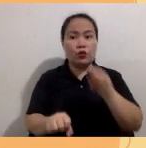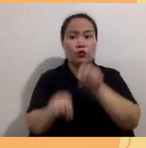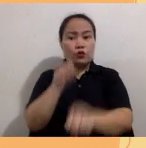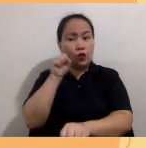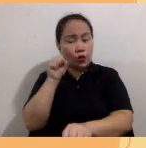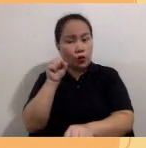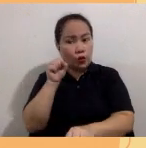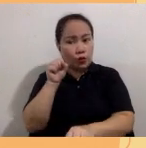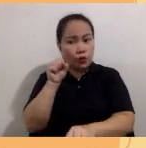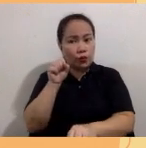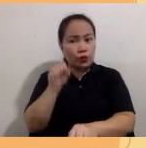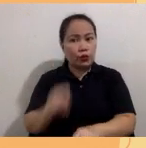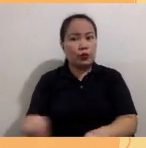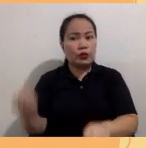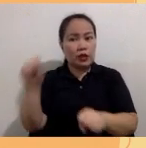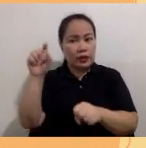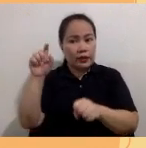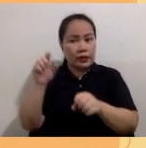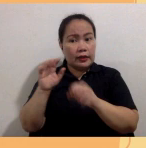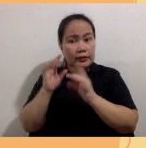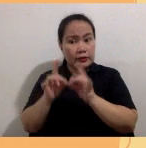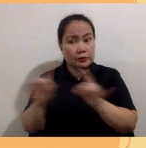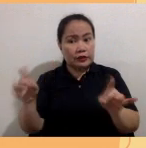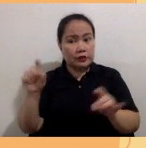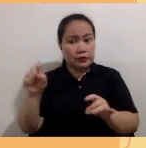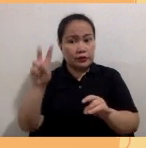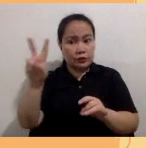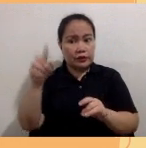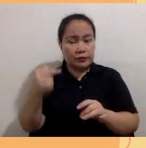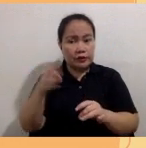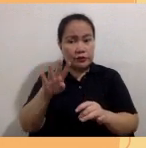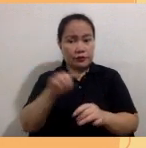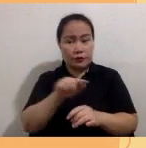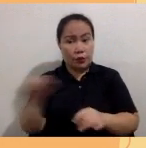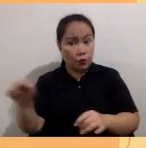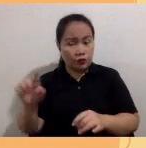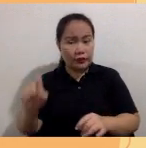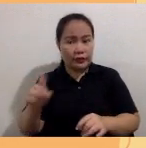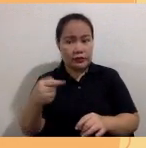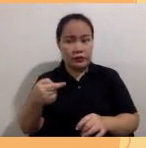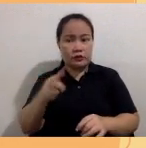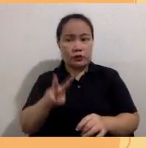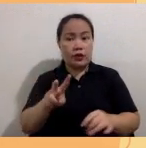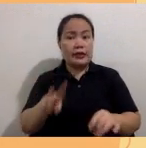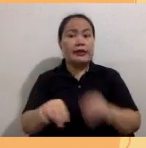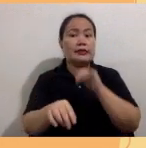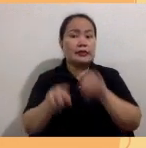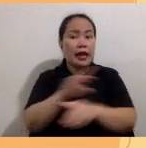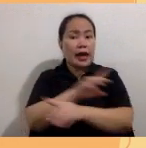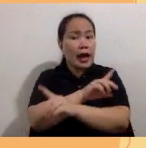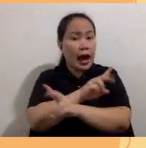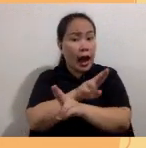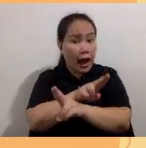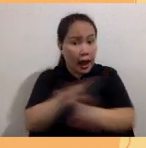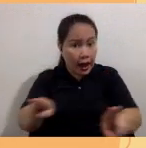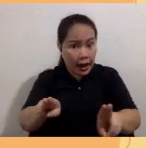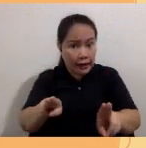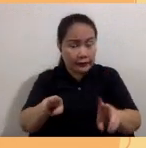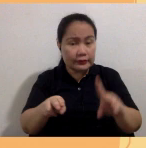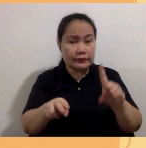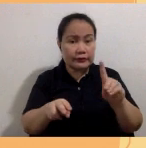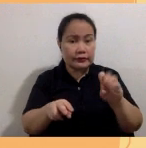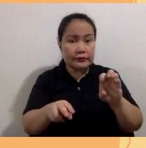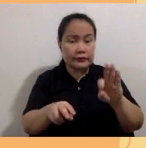So, therefore, the expression x squared minus 4 all over x minus 2 is undefined